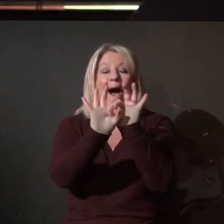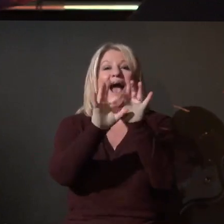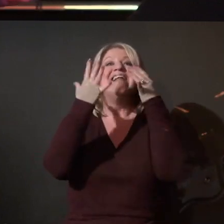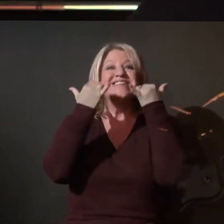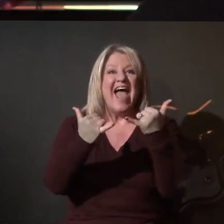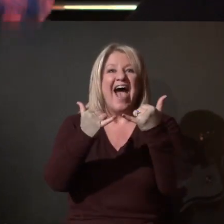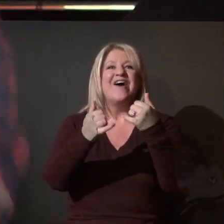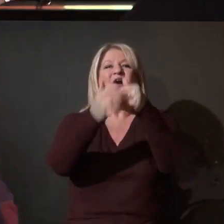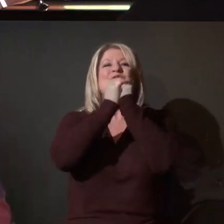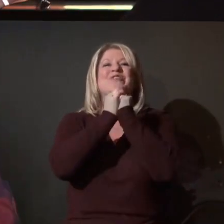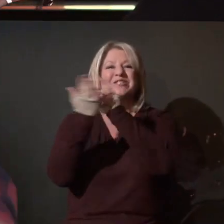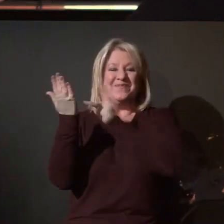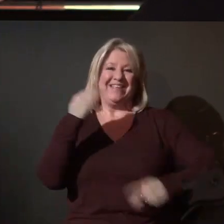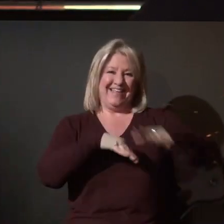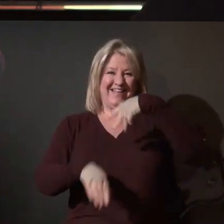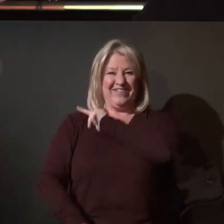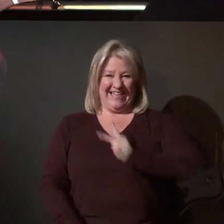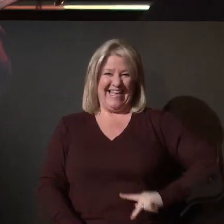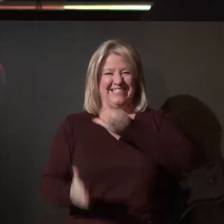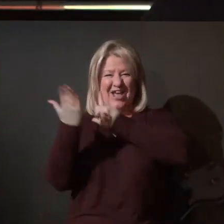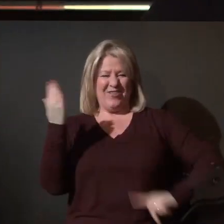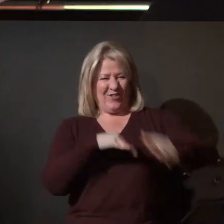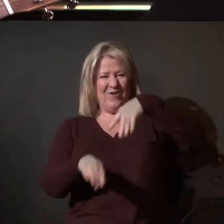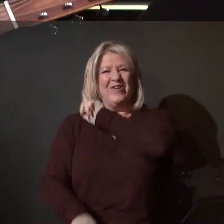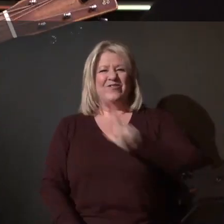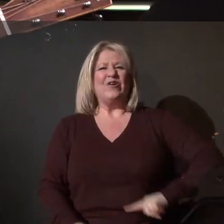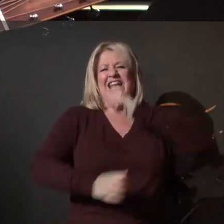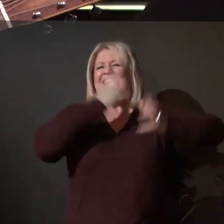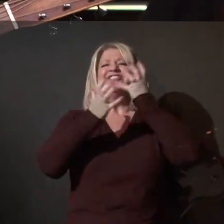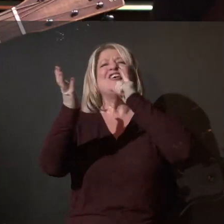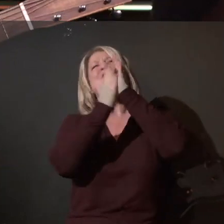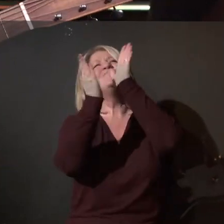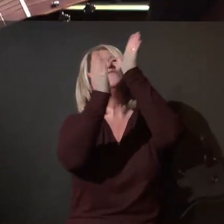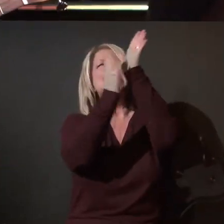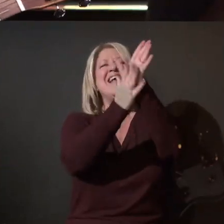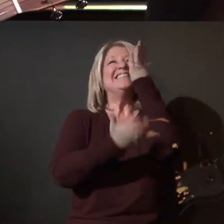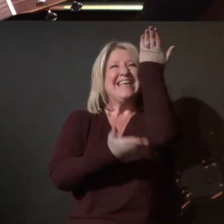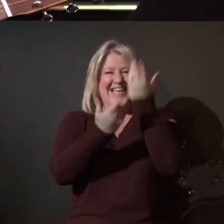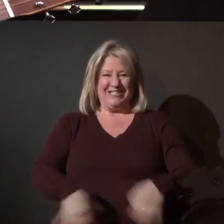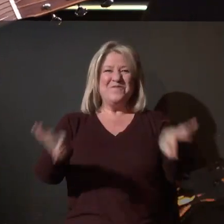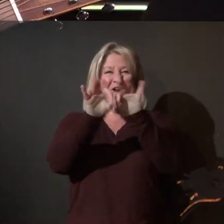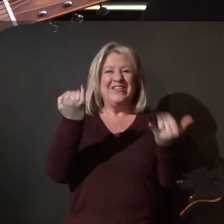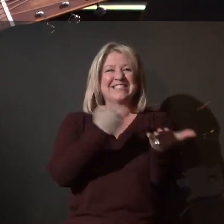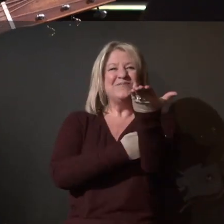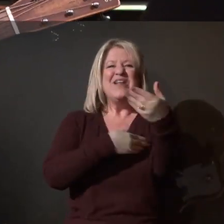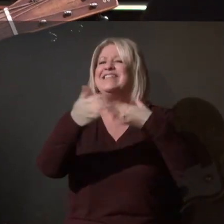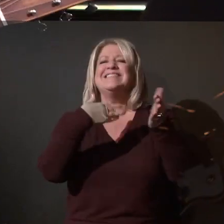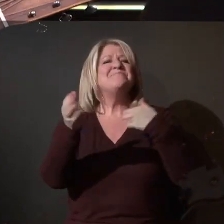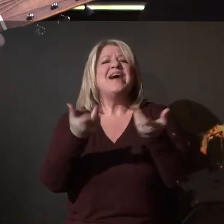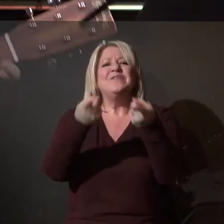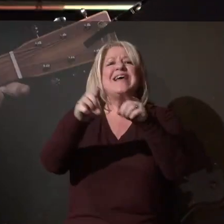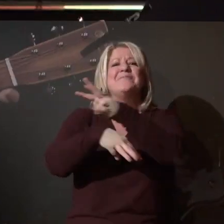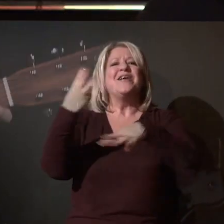Kings, the Lord of Lords this morning. So just give him a shout of praise this morning right there in your living room. He's worthy this morning no matter what's happening in the